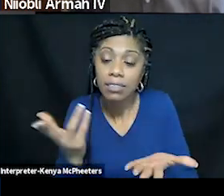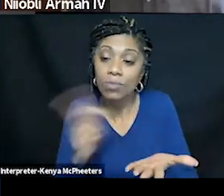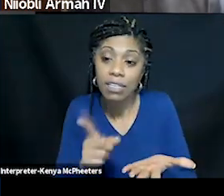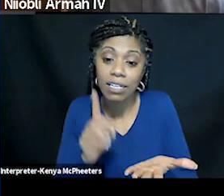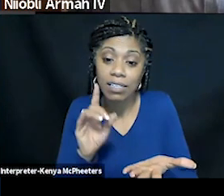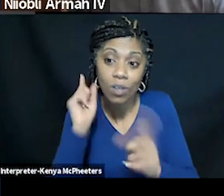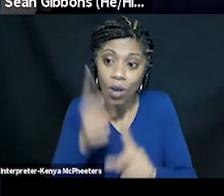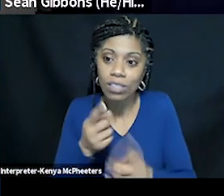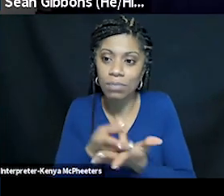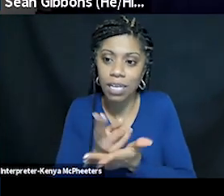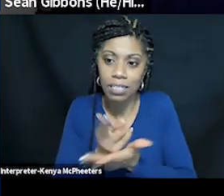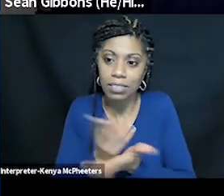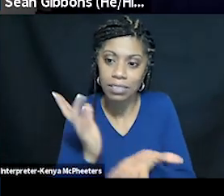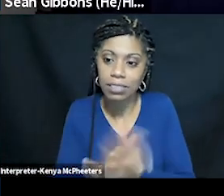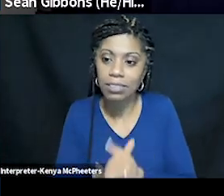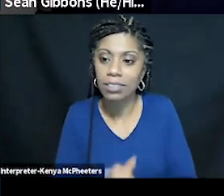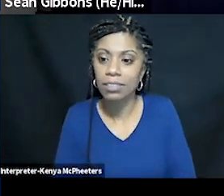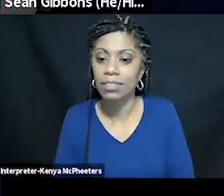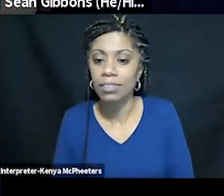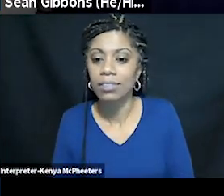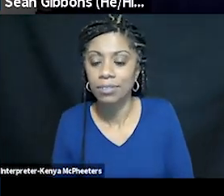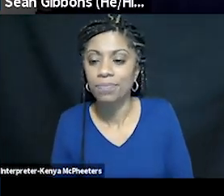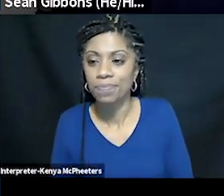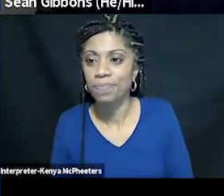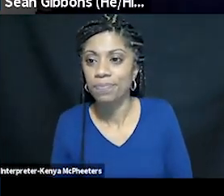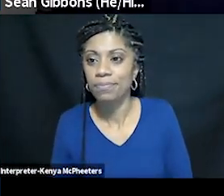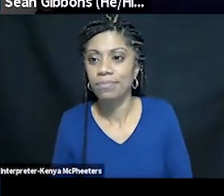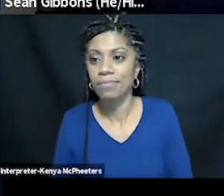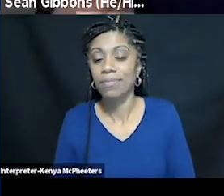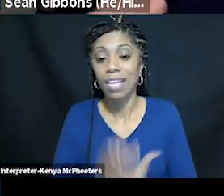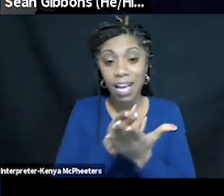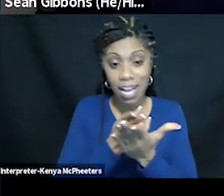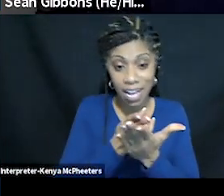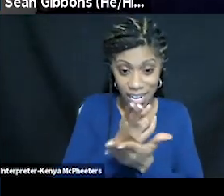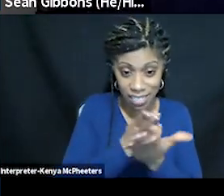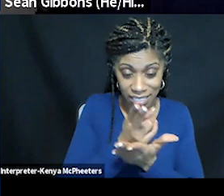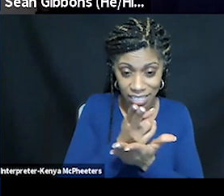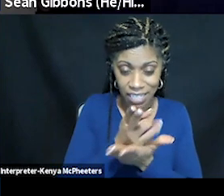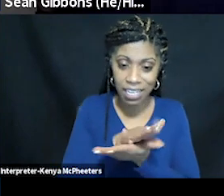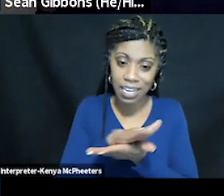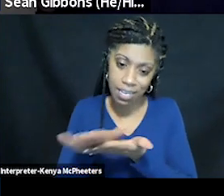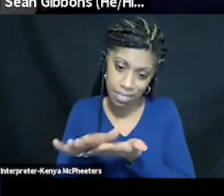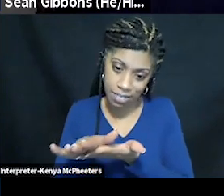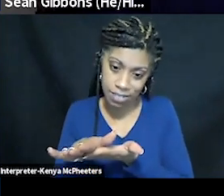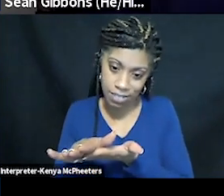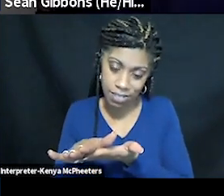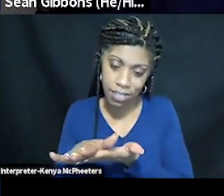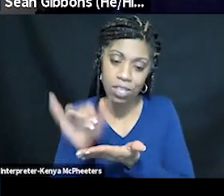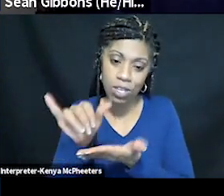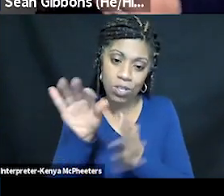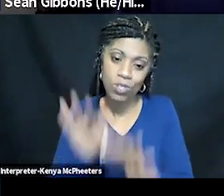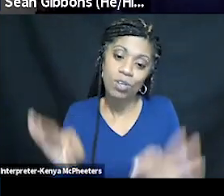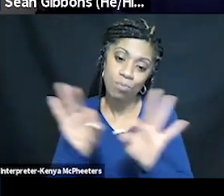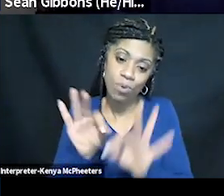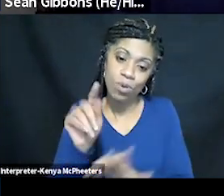I think that is probably the place that we need to leave it. Honesty and kindness are incredibly important tools.